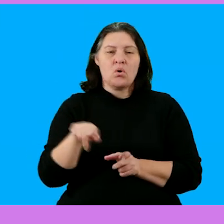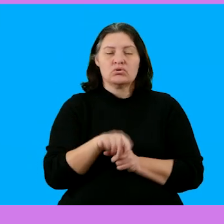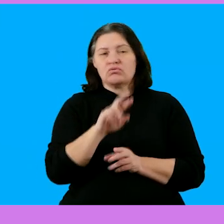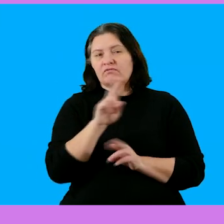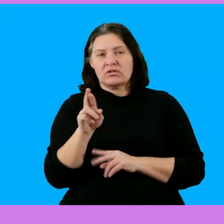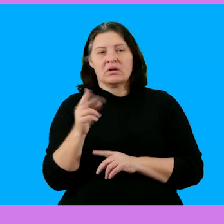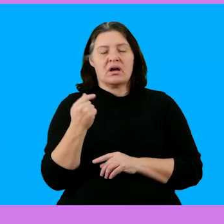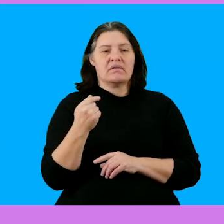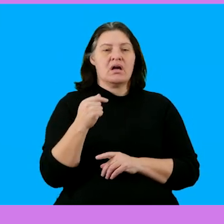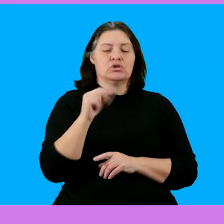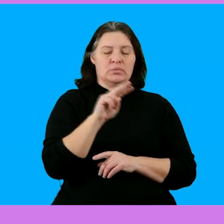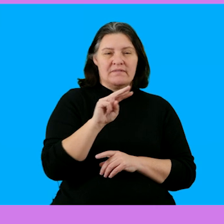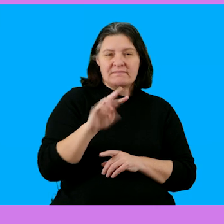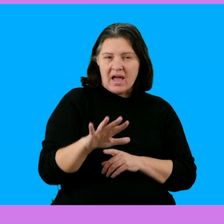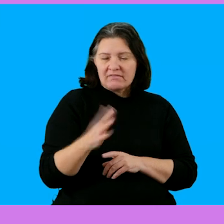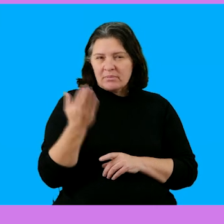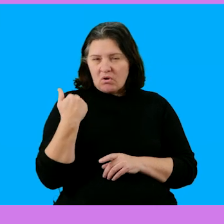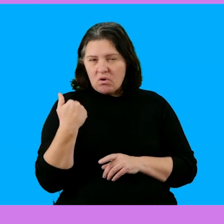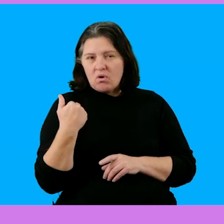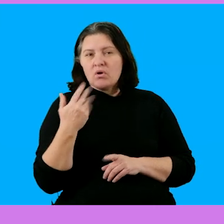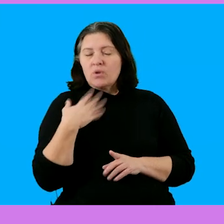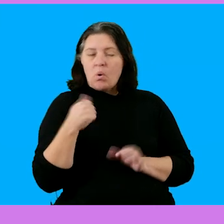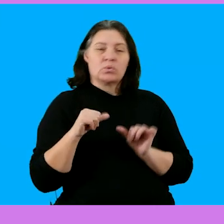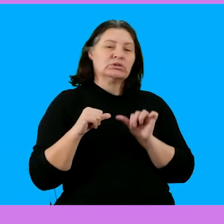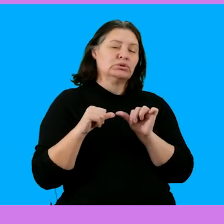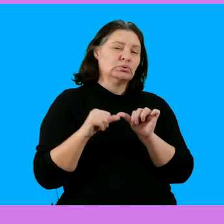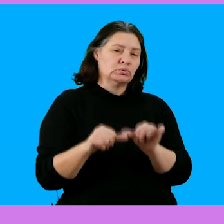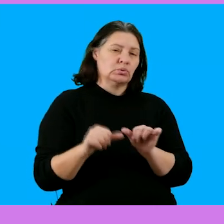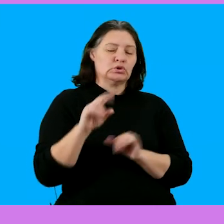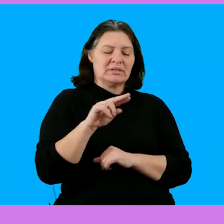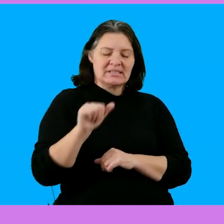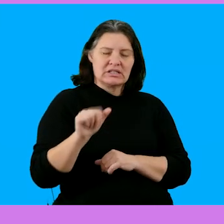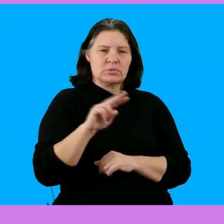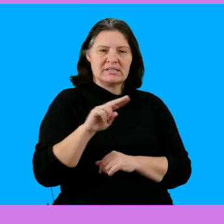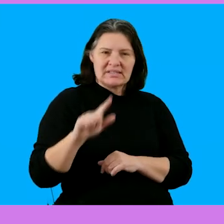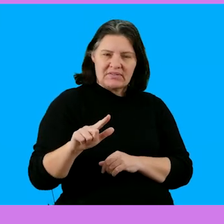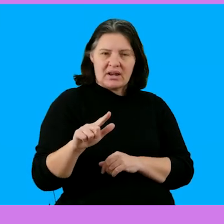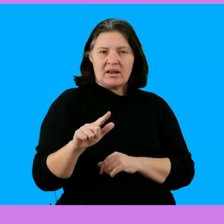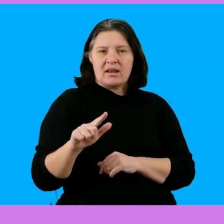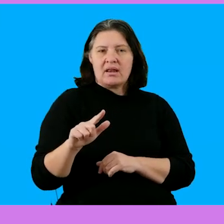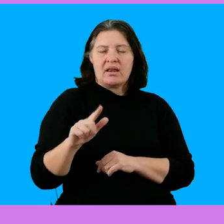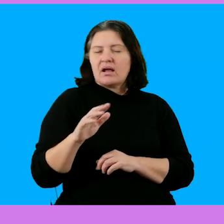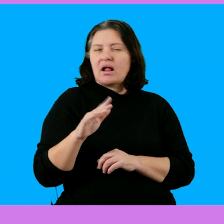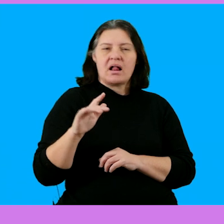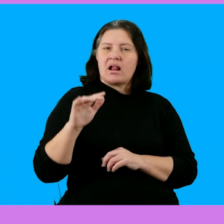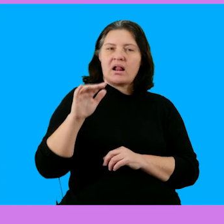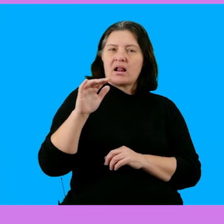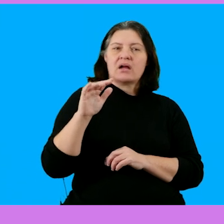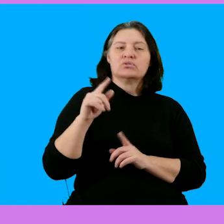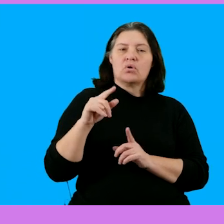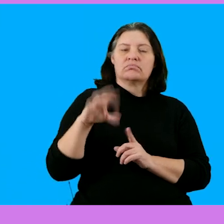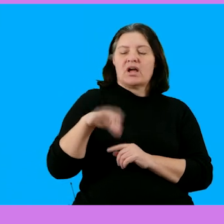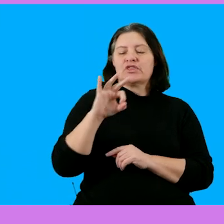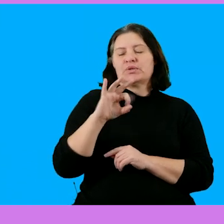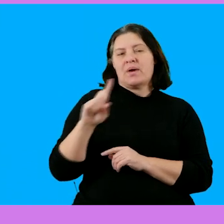We also referred earlier to 25. Then here we continue with 26, 27, all the way up